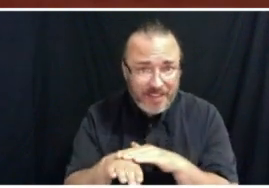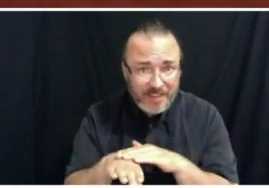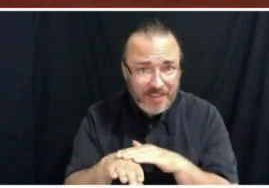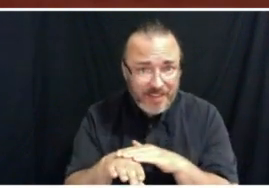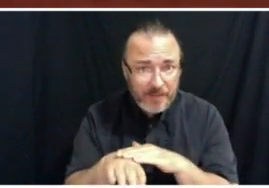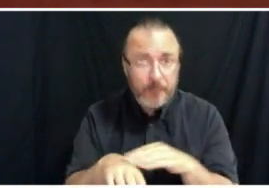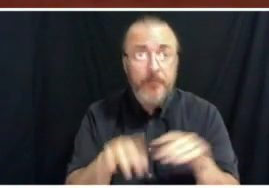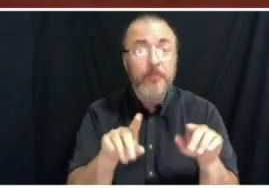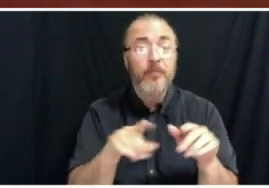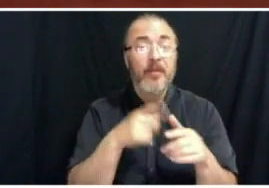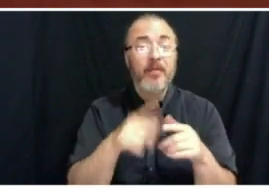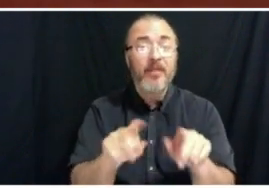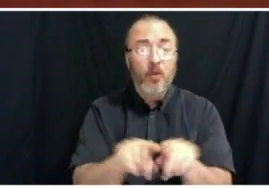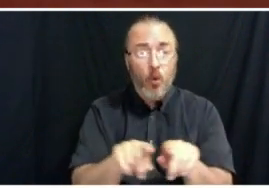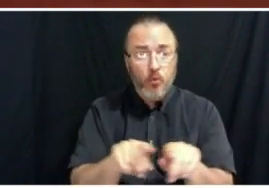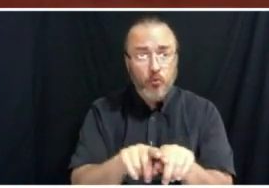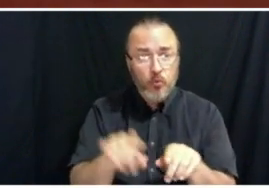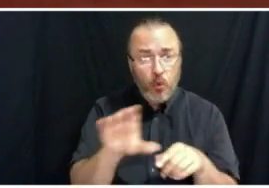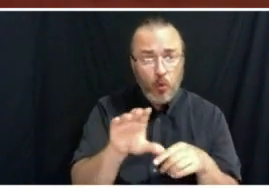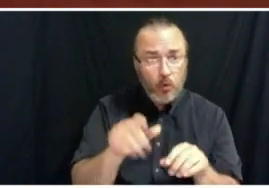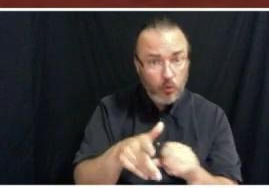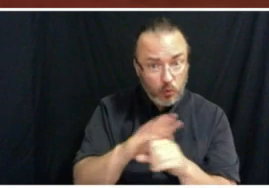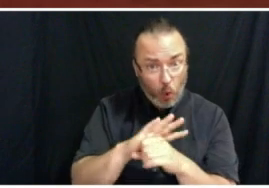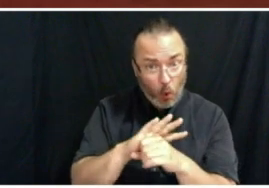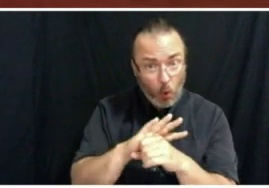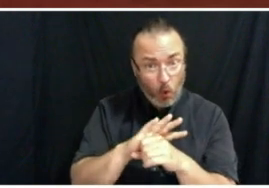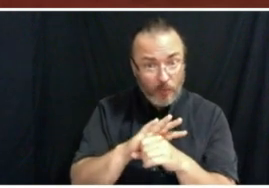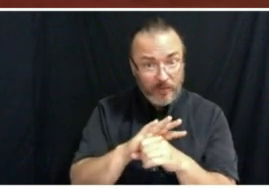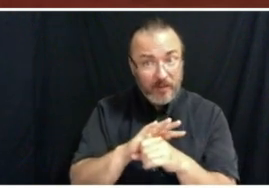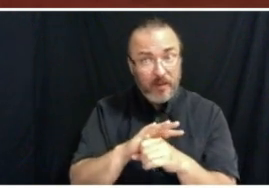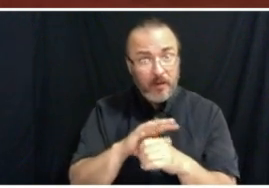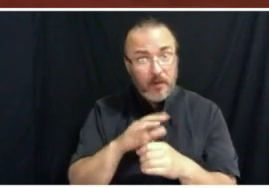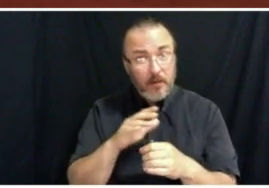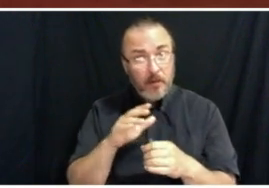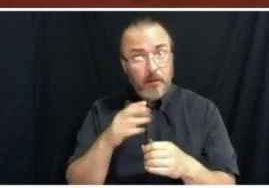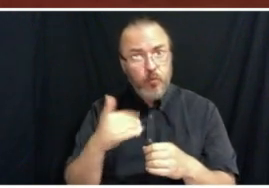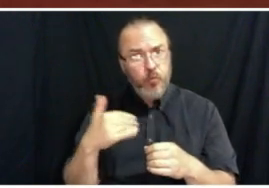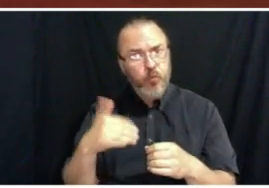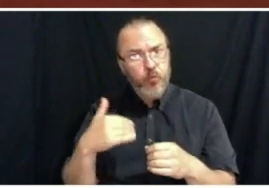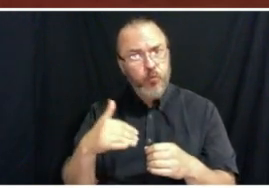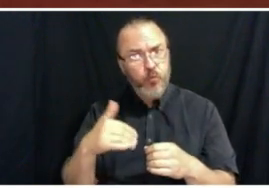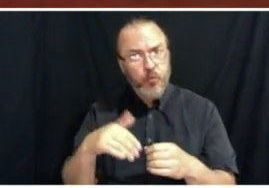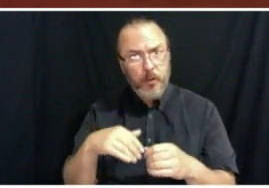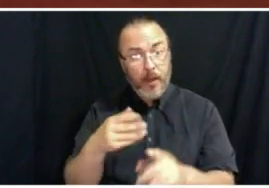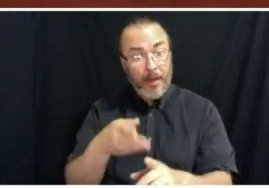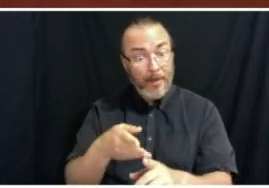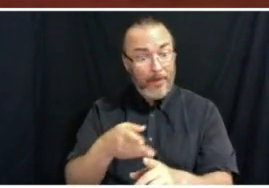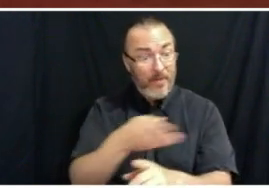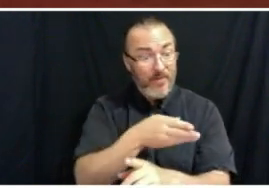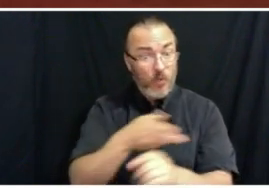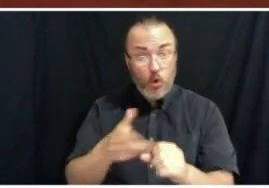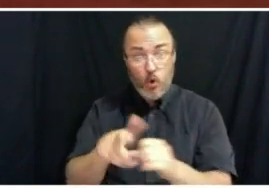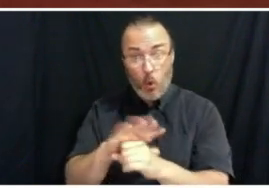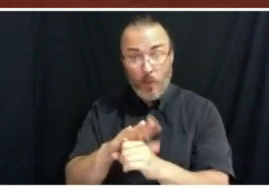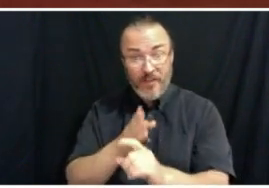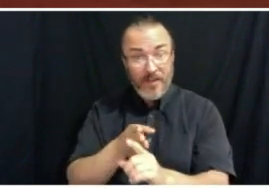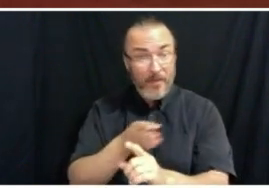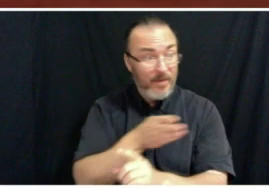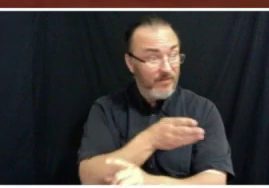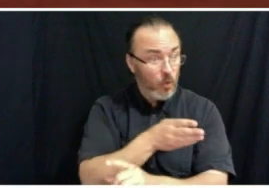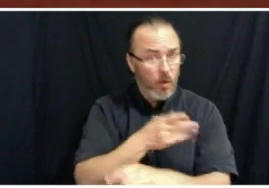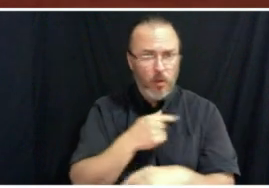COVID-19 situation is combined with the scenario before the pandemic, we see a very disturbing picture